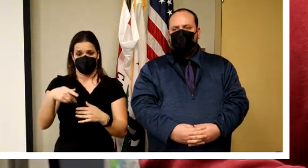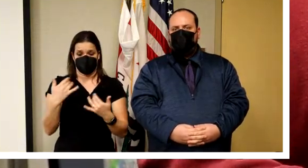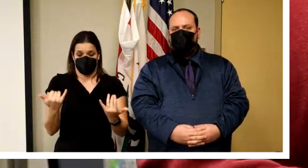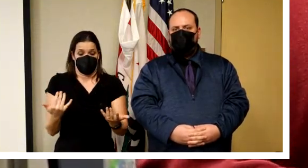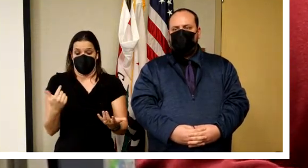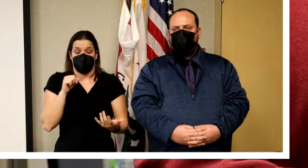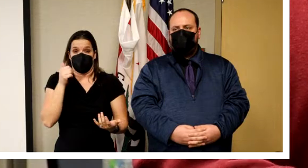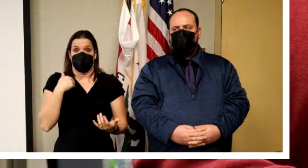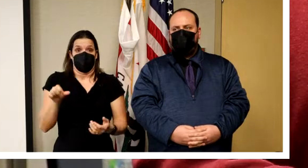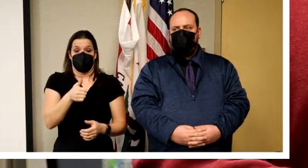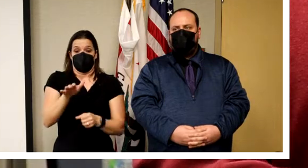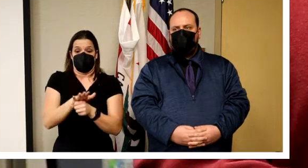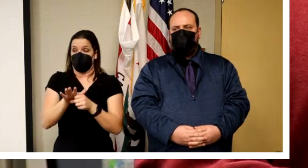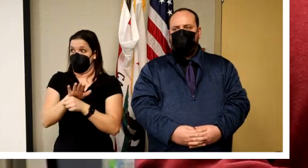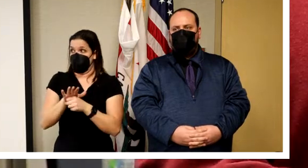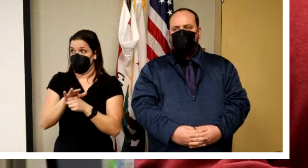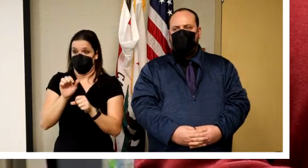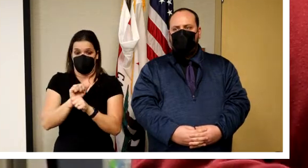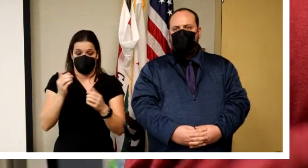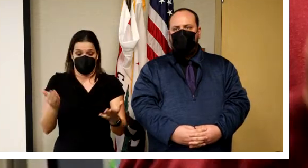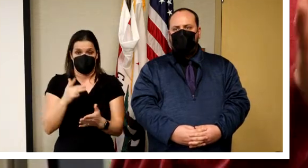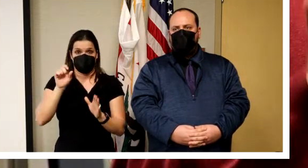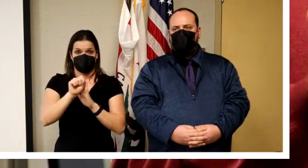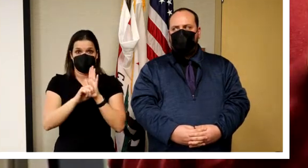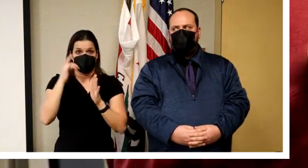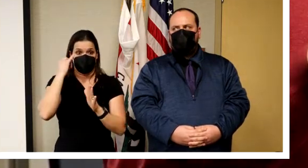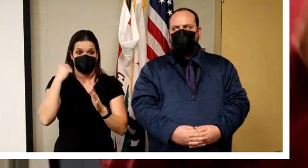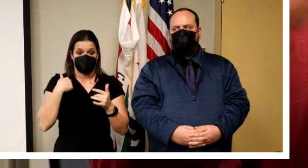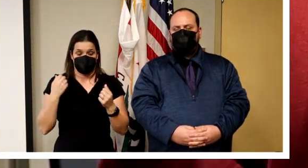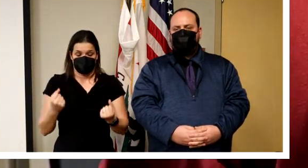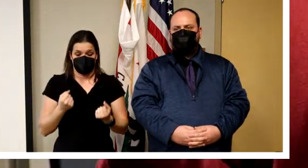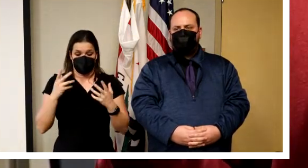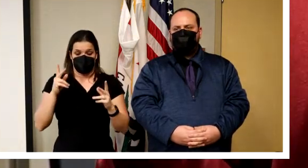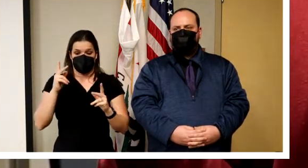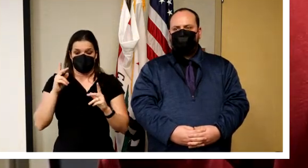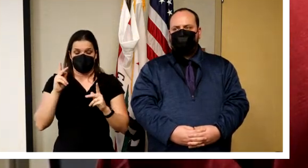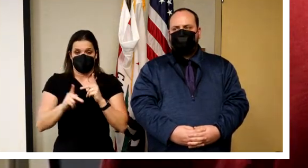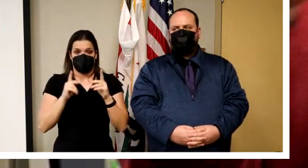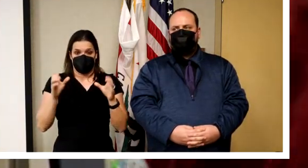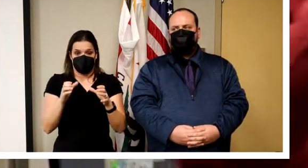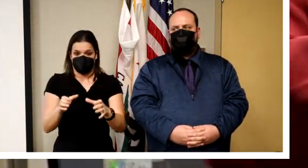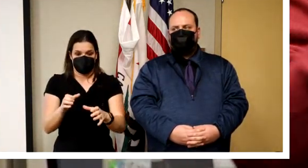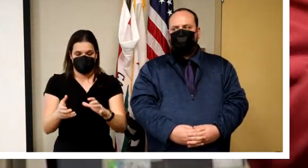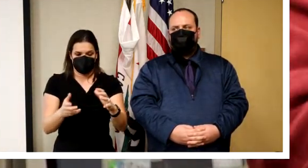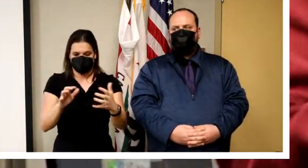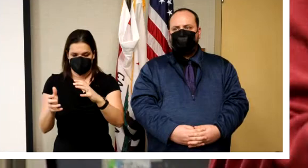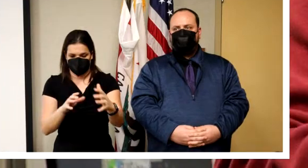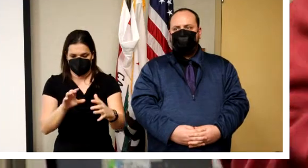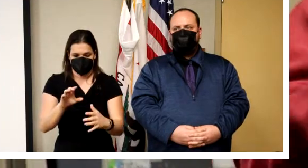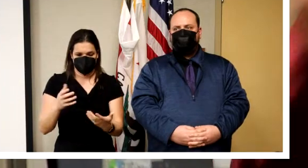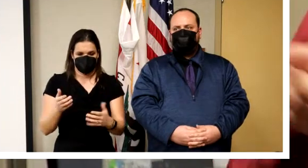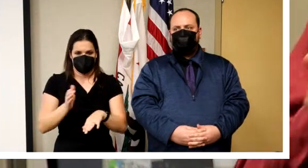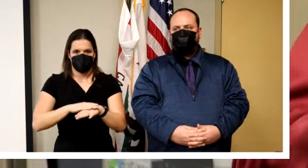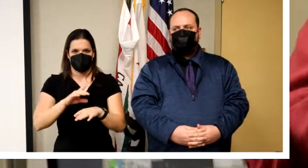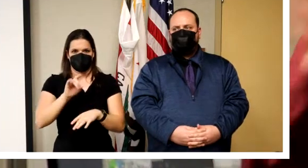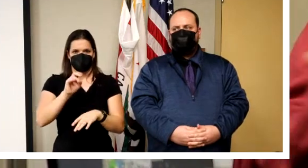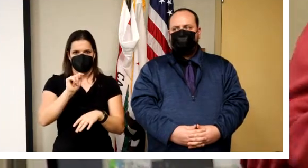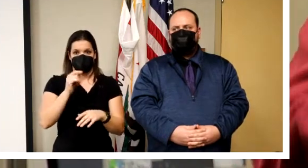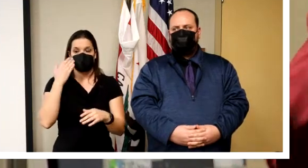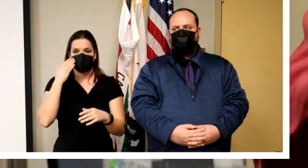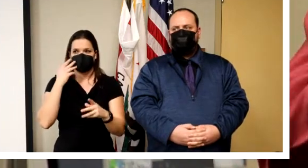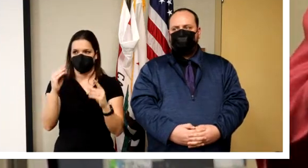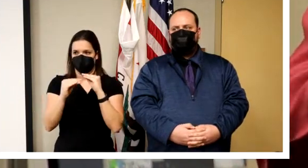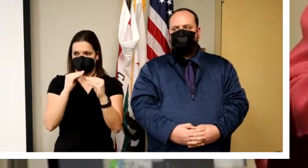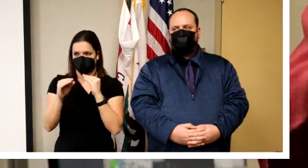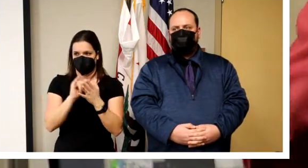don't have another area I'm working in the state of California where we have such population discrepancies on these districts. I know you're fixing that right